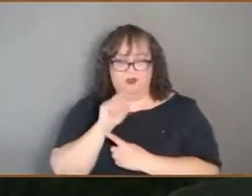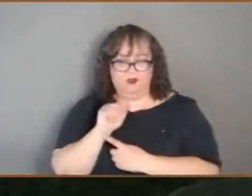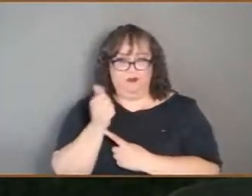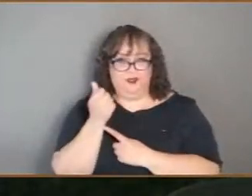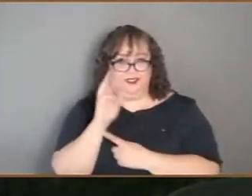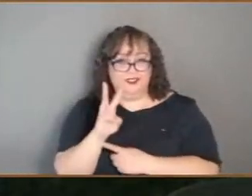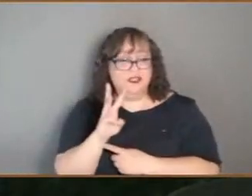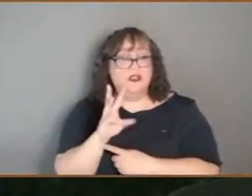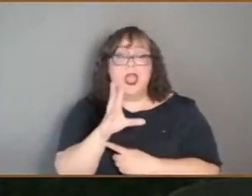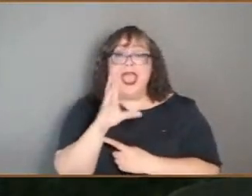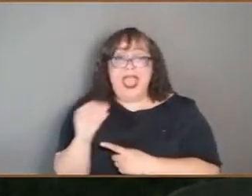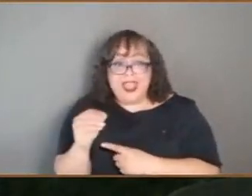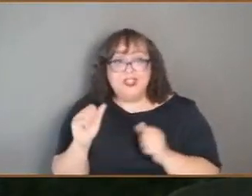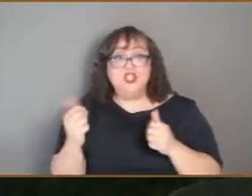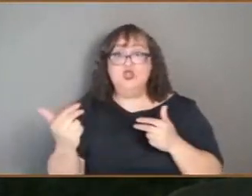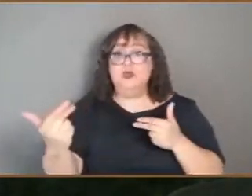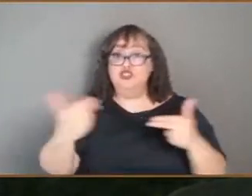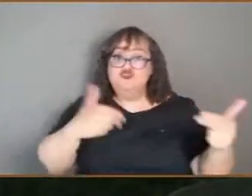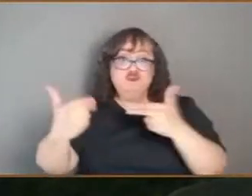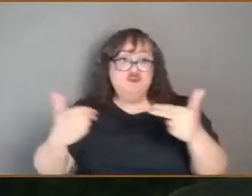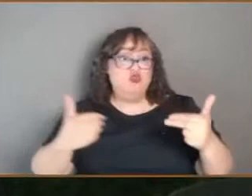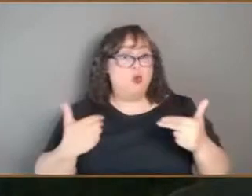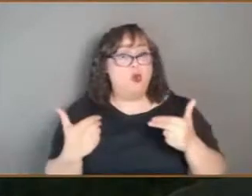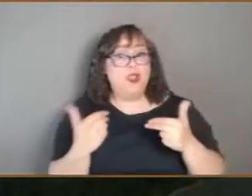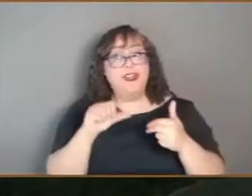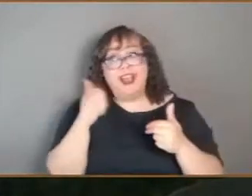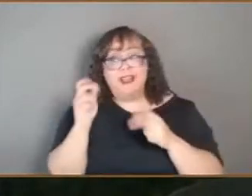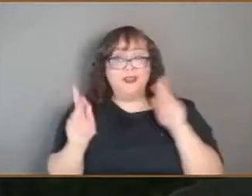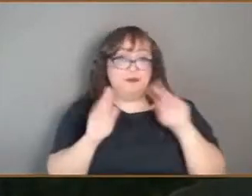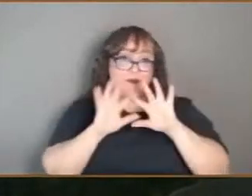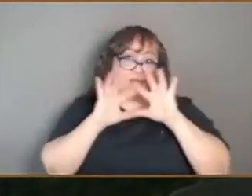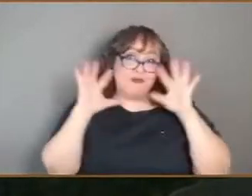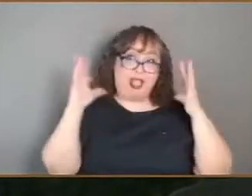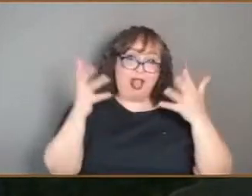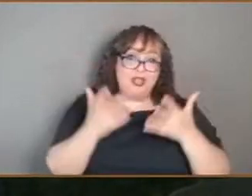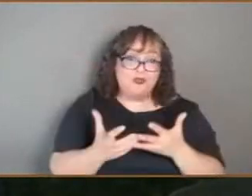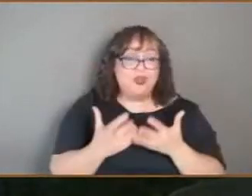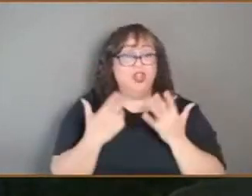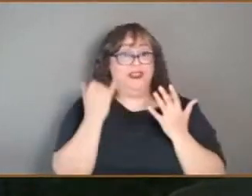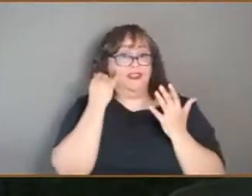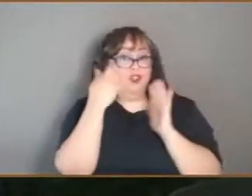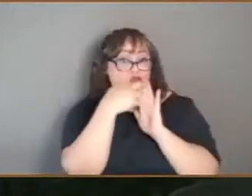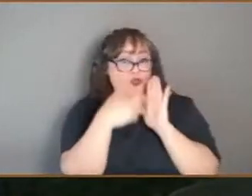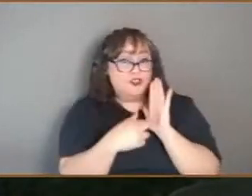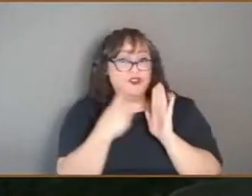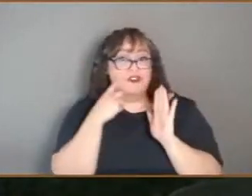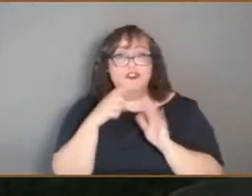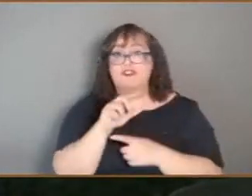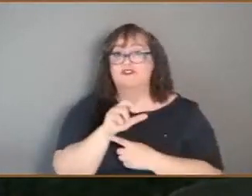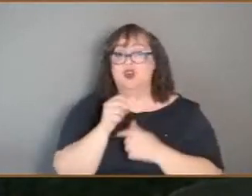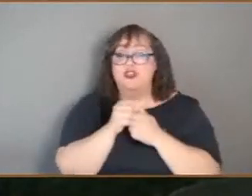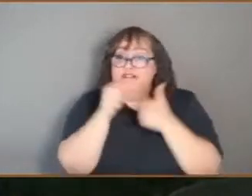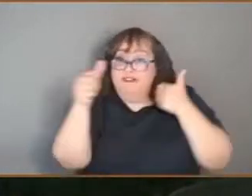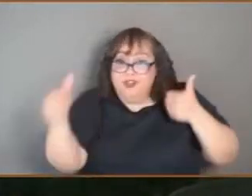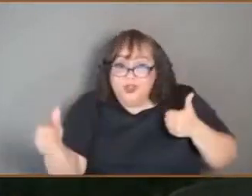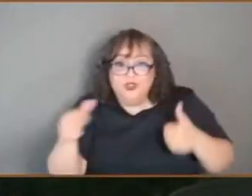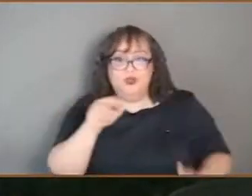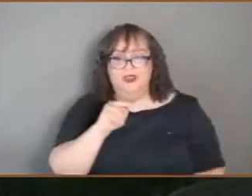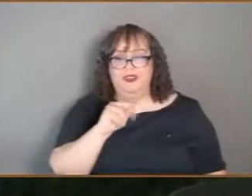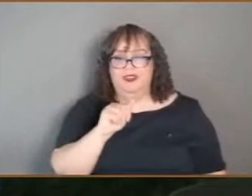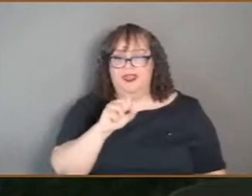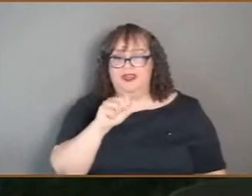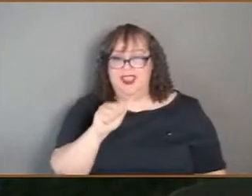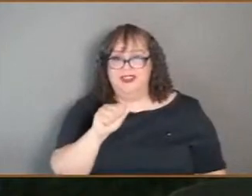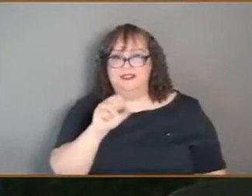others from around the world by registering for virtual NASA Social. There you can connect with us, you can learn more